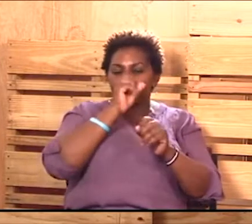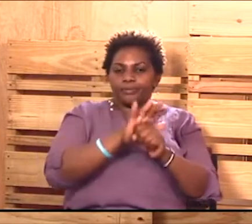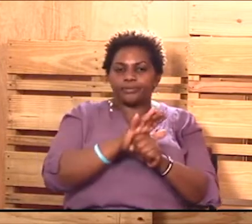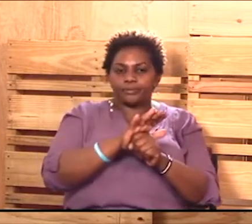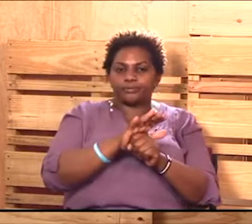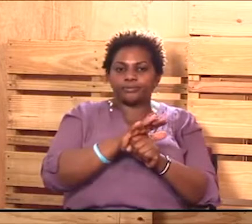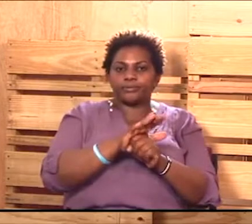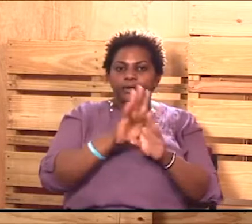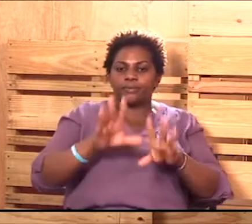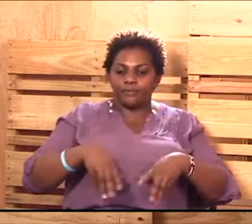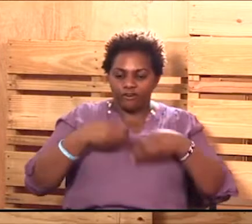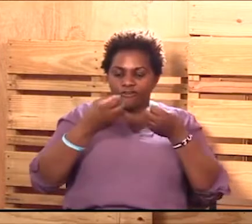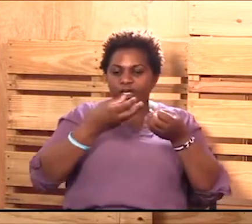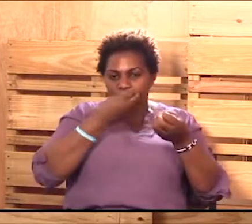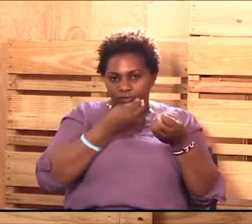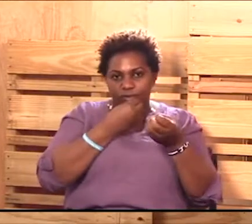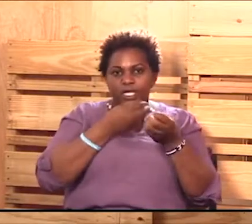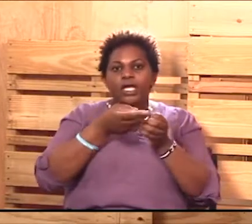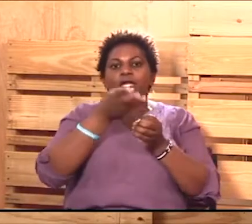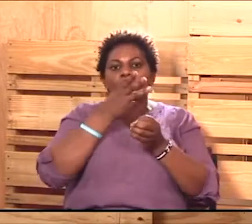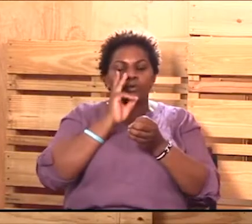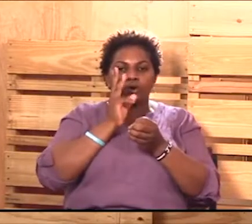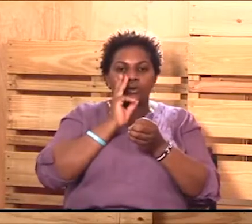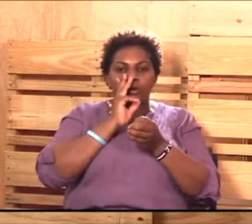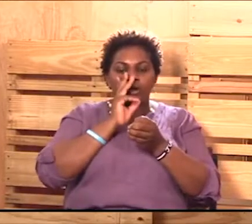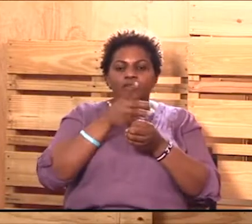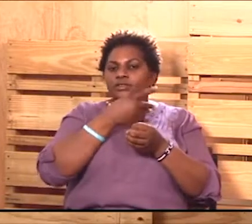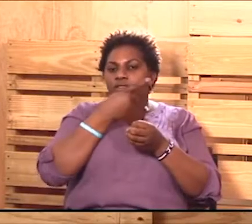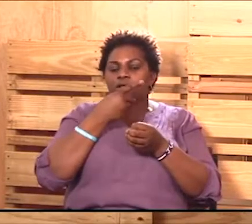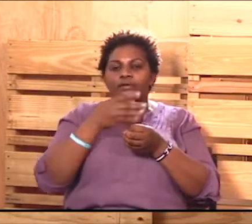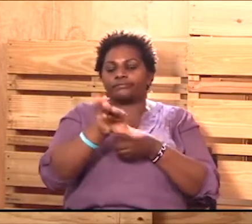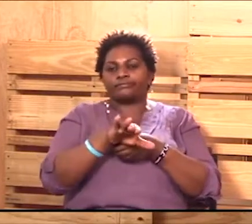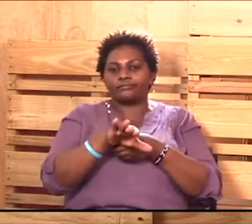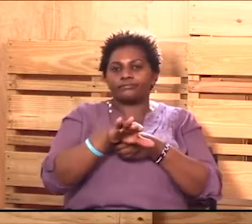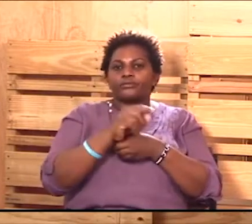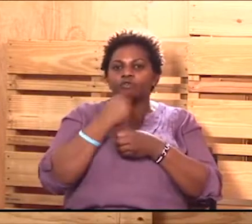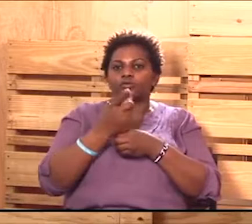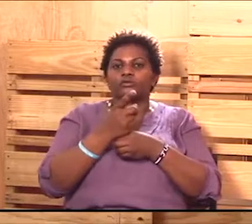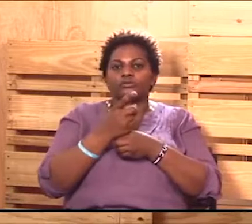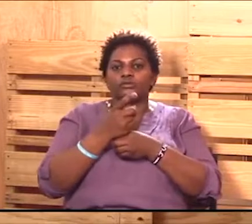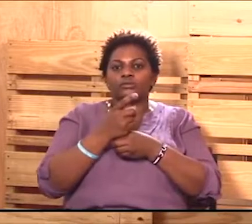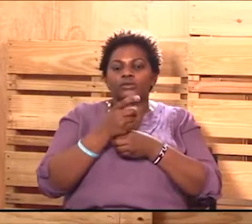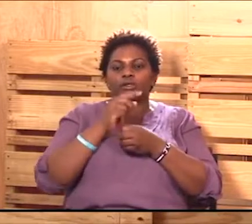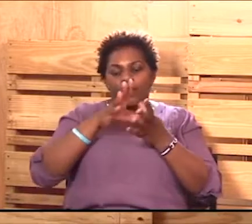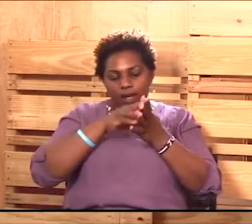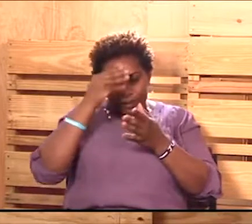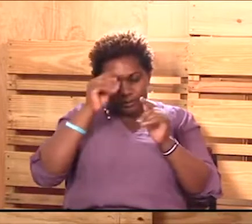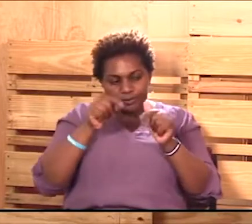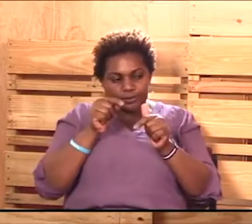promise and provided food and water in the desert. And so, in our lesson